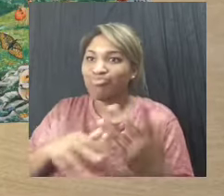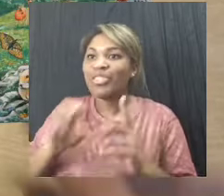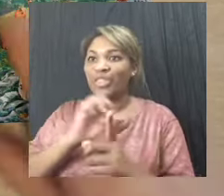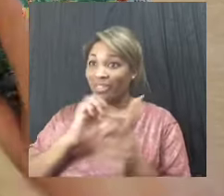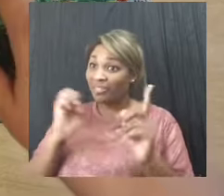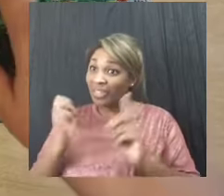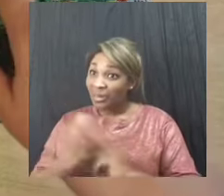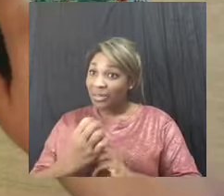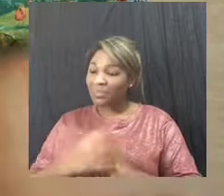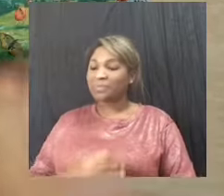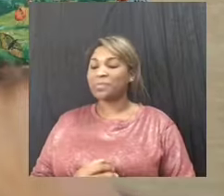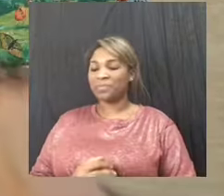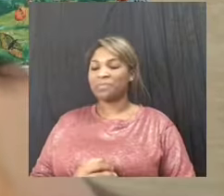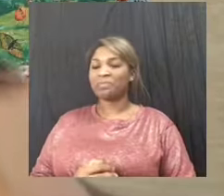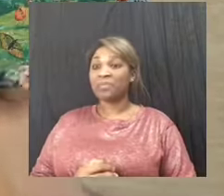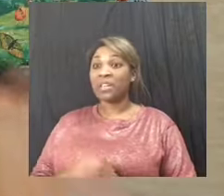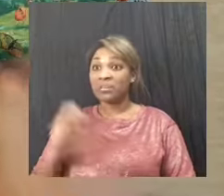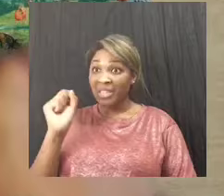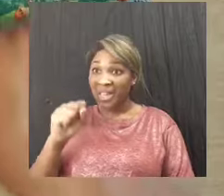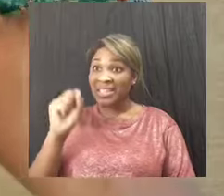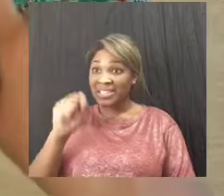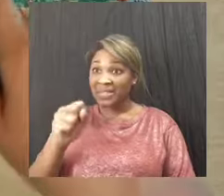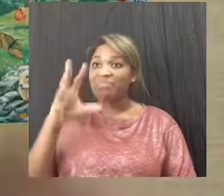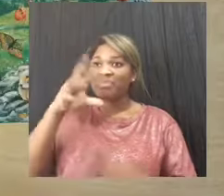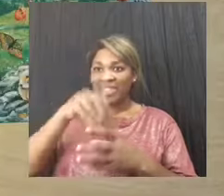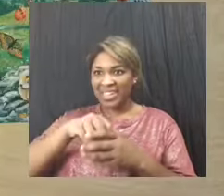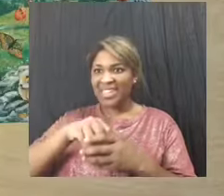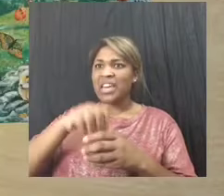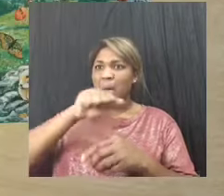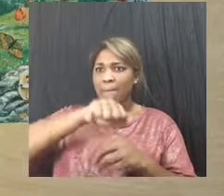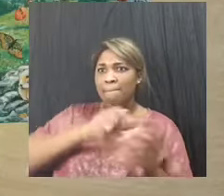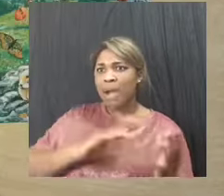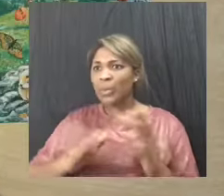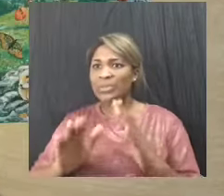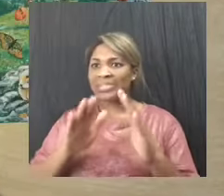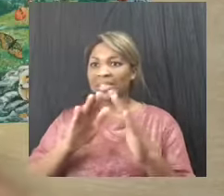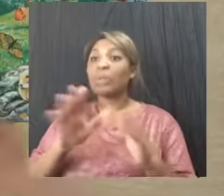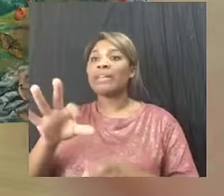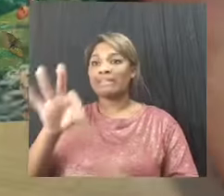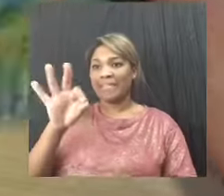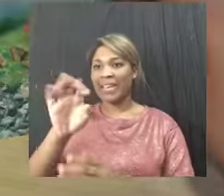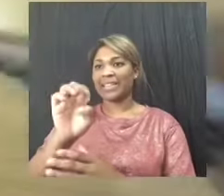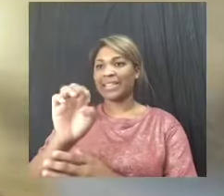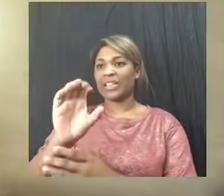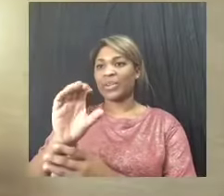And so, yes, in the mountains, we can find ecosystems.